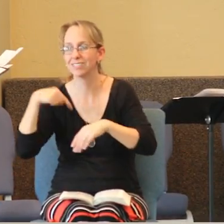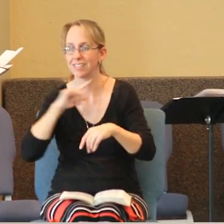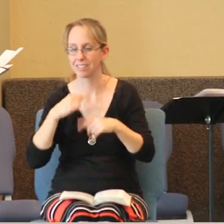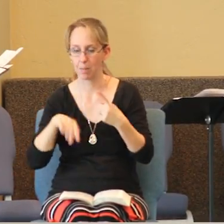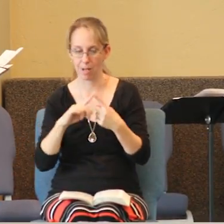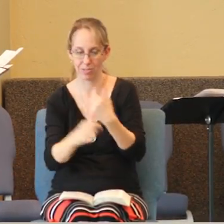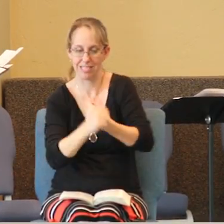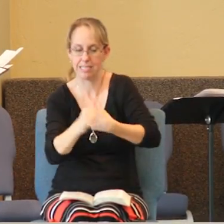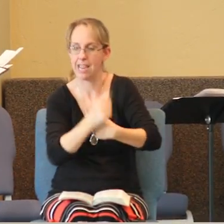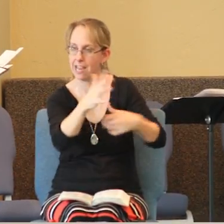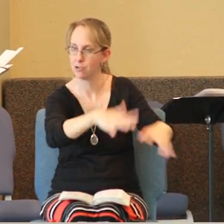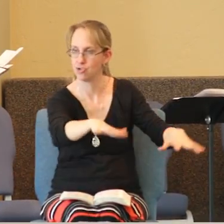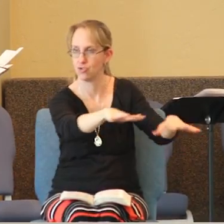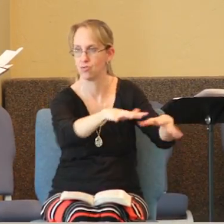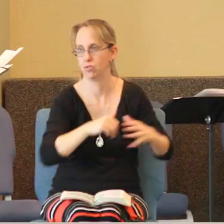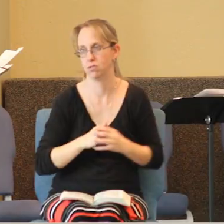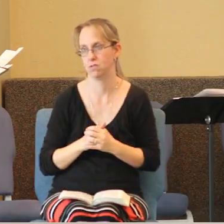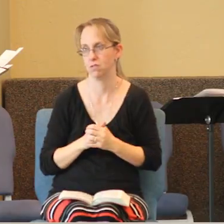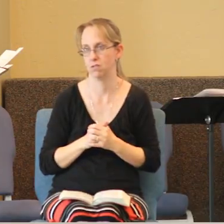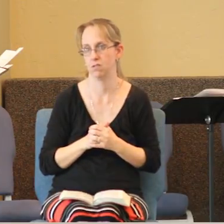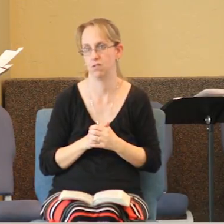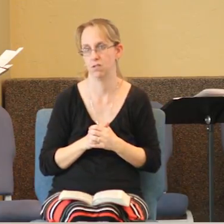us.